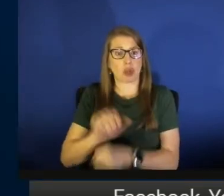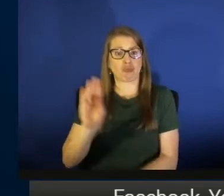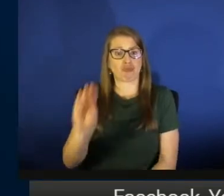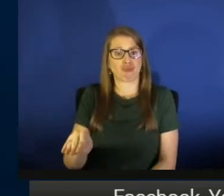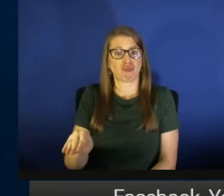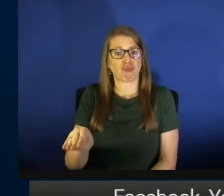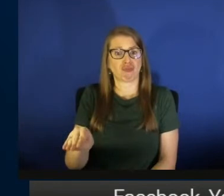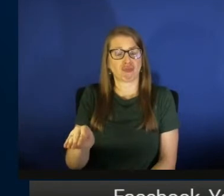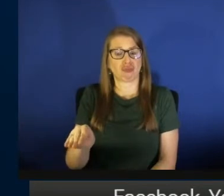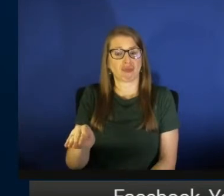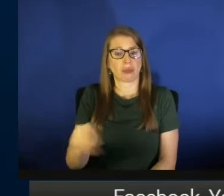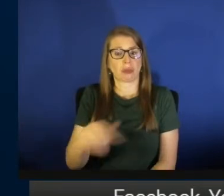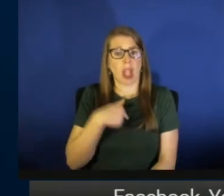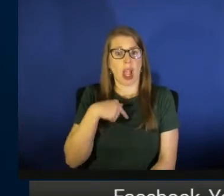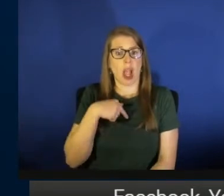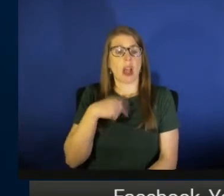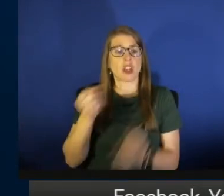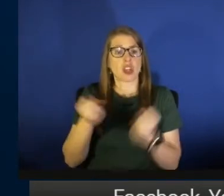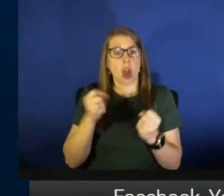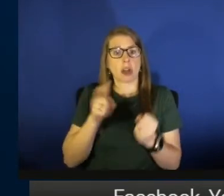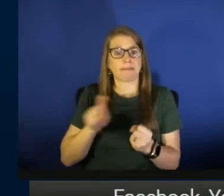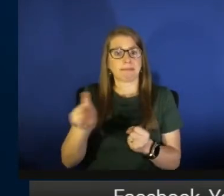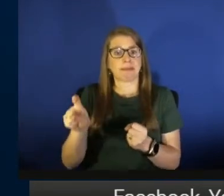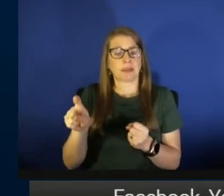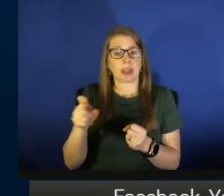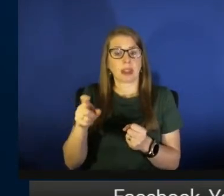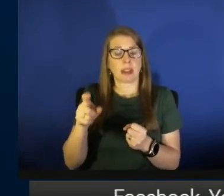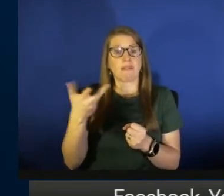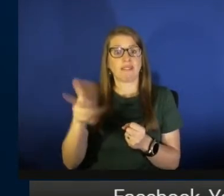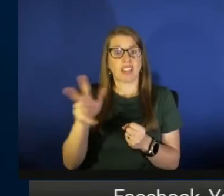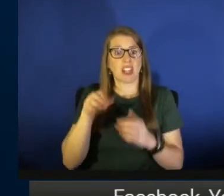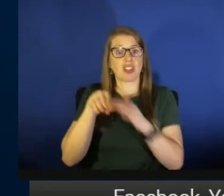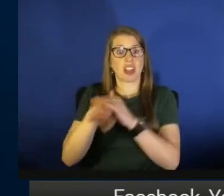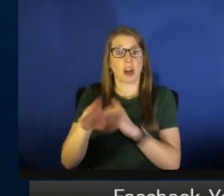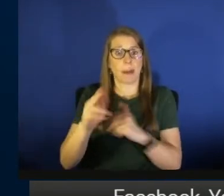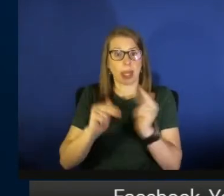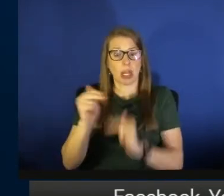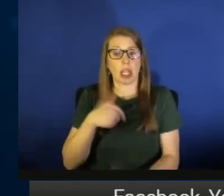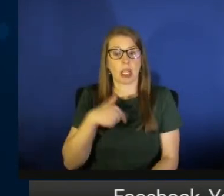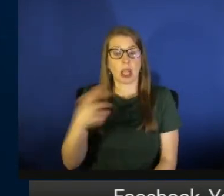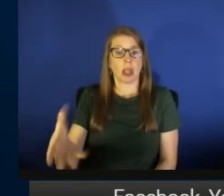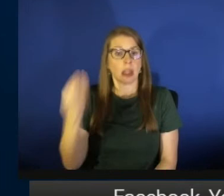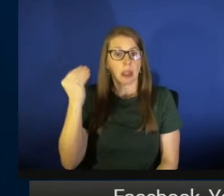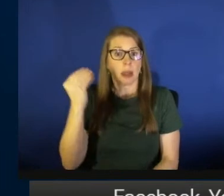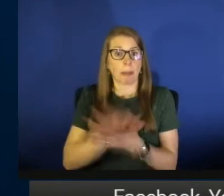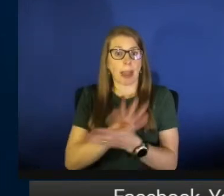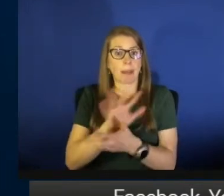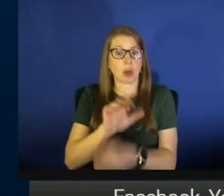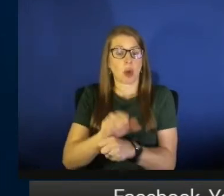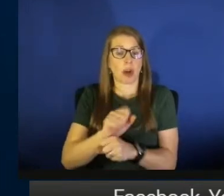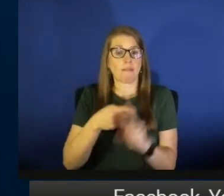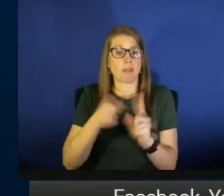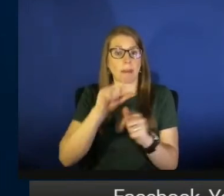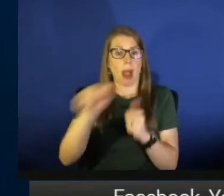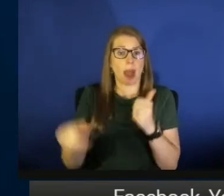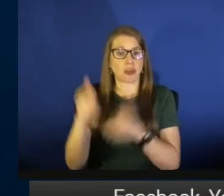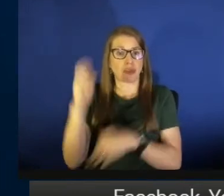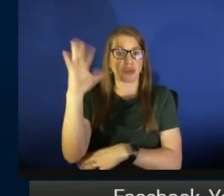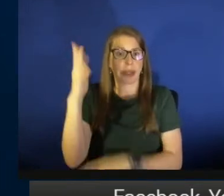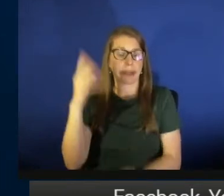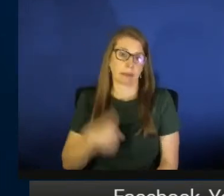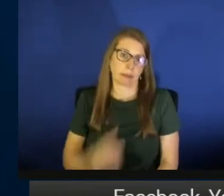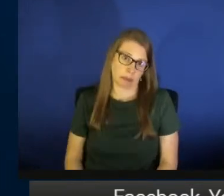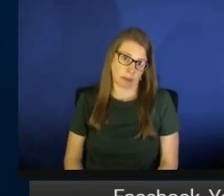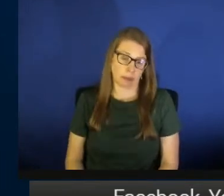to the tree, and I would get out of my car, and after he had gone back in the building, and get the paperwork from underneath the tree. I mean, simple